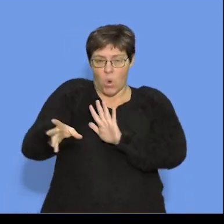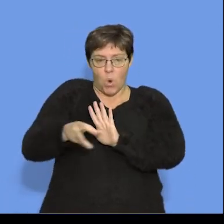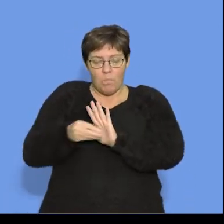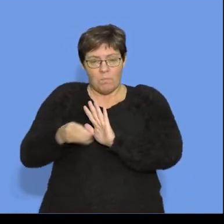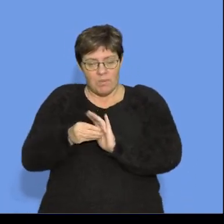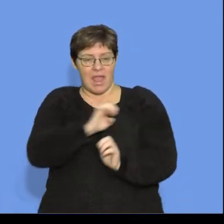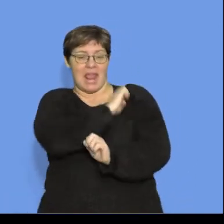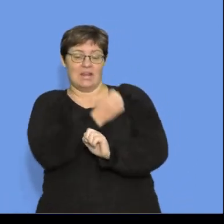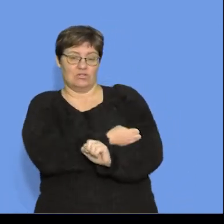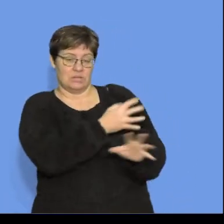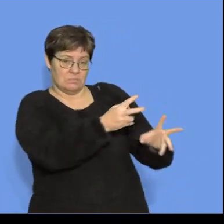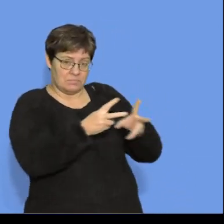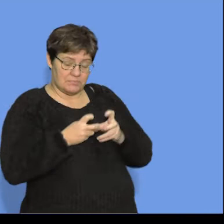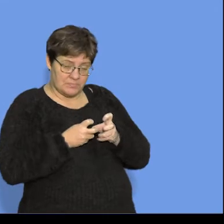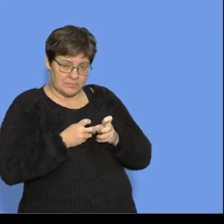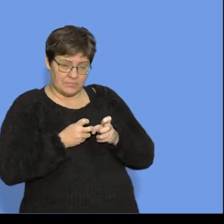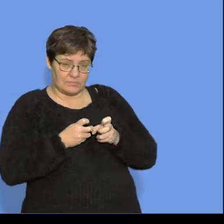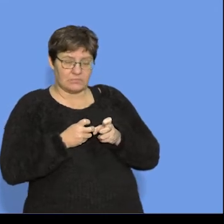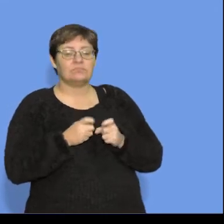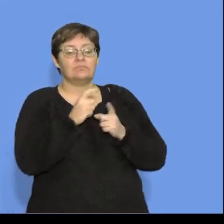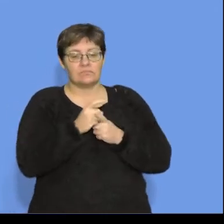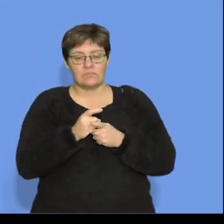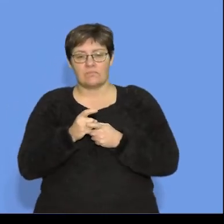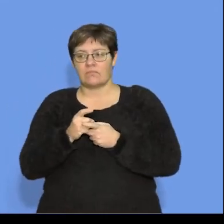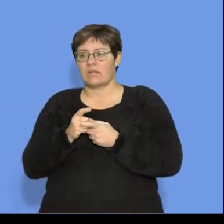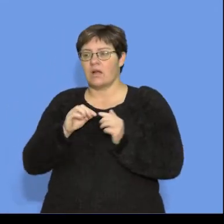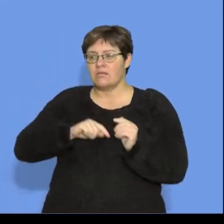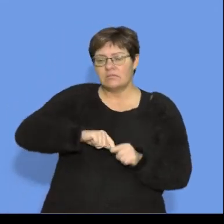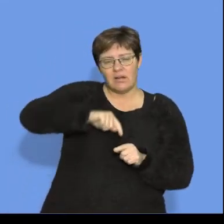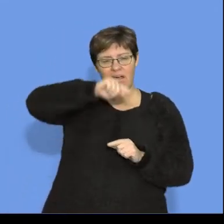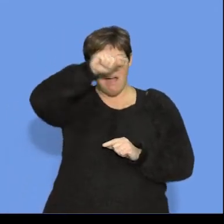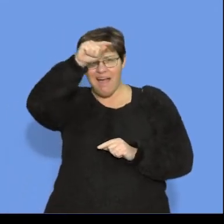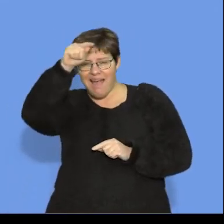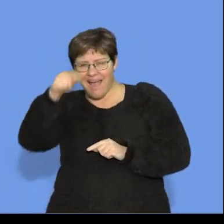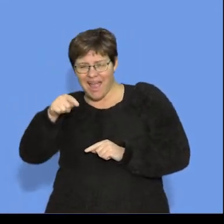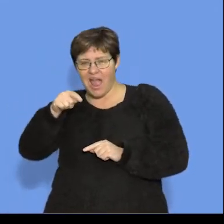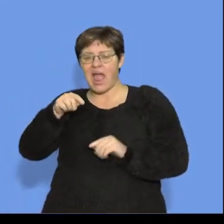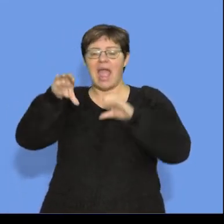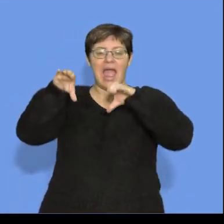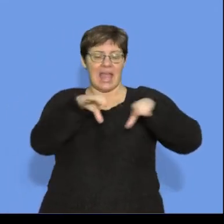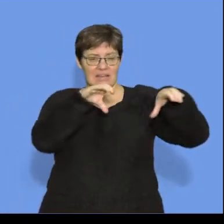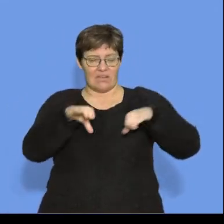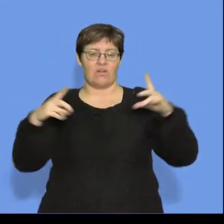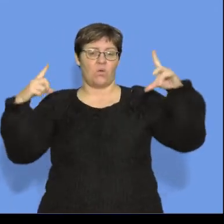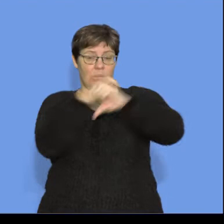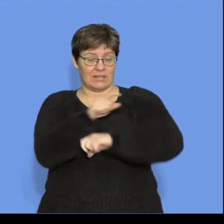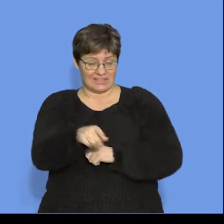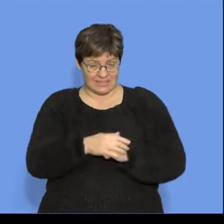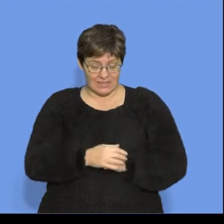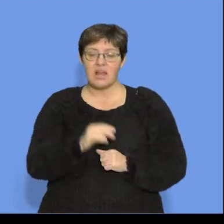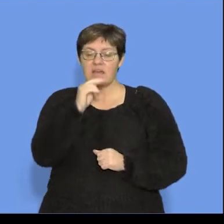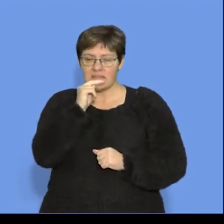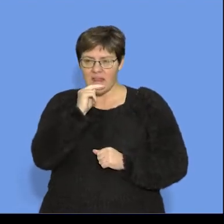of energy, and they reach this strange state here called an activated complex. And then there's